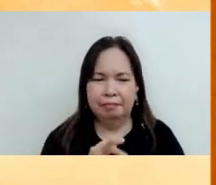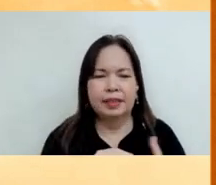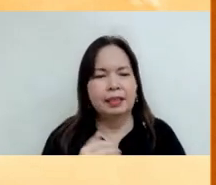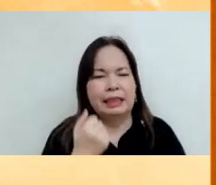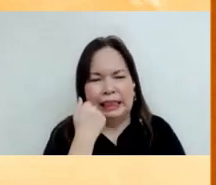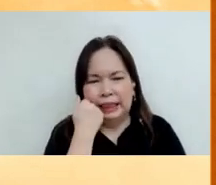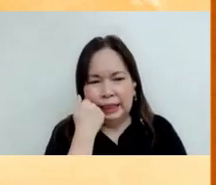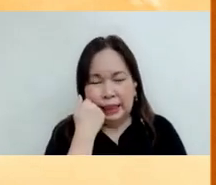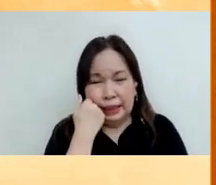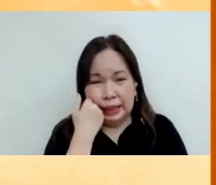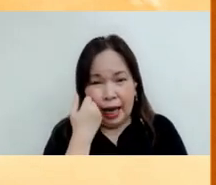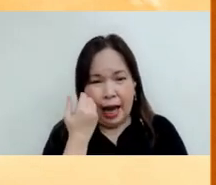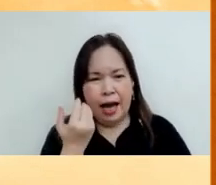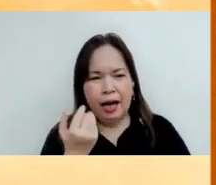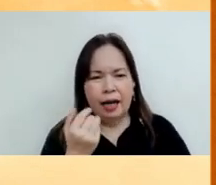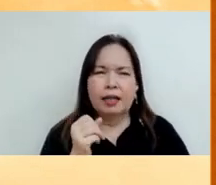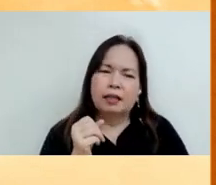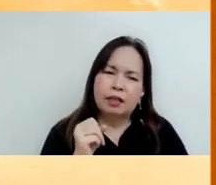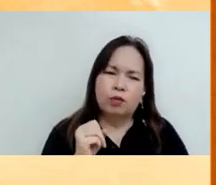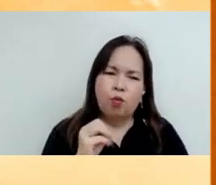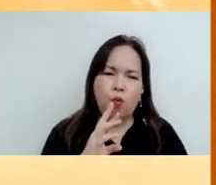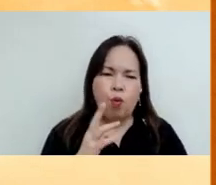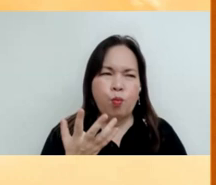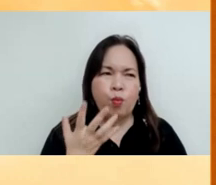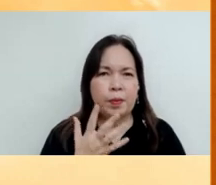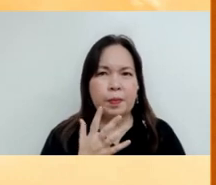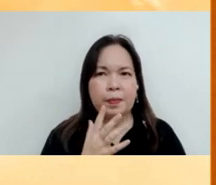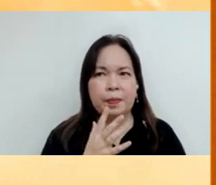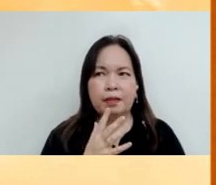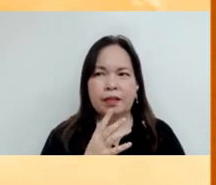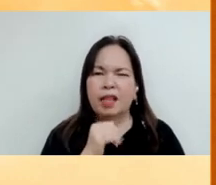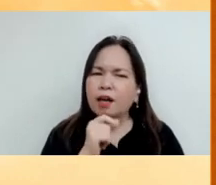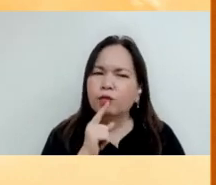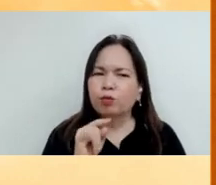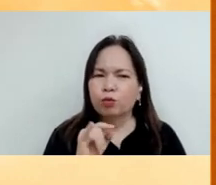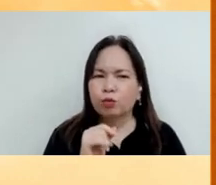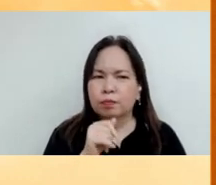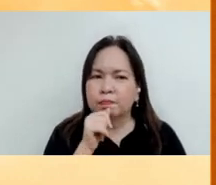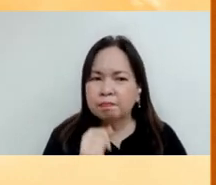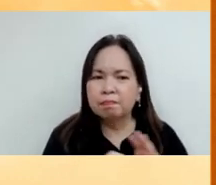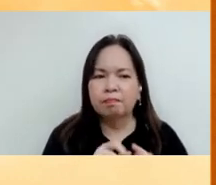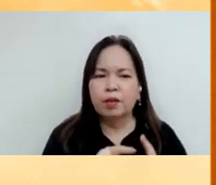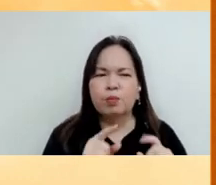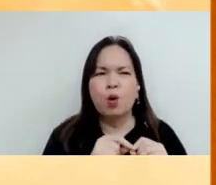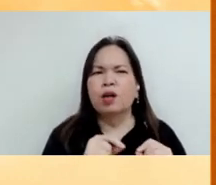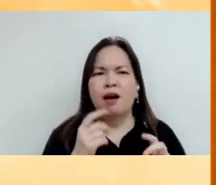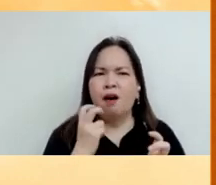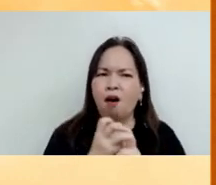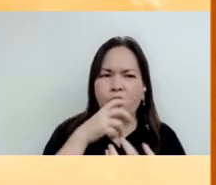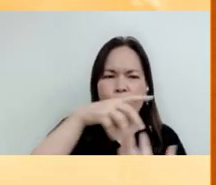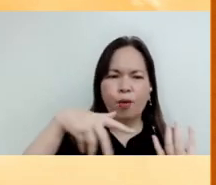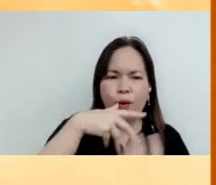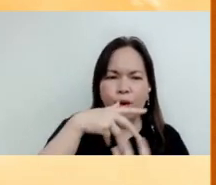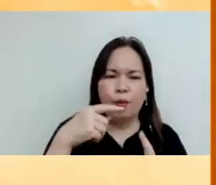not necessarily introversion, but difficulty with, so related siya to poor social skills and the presence of another